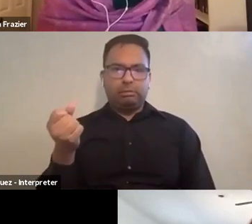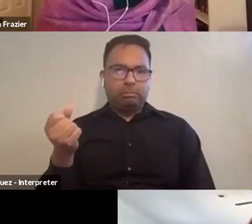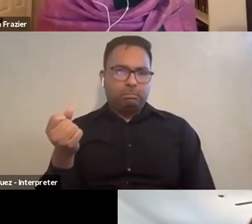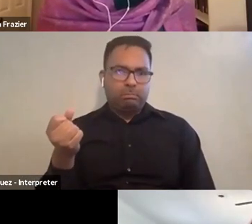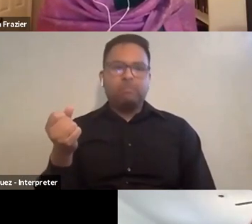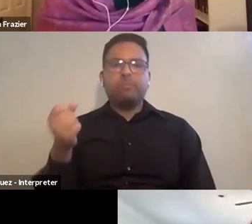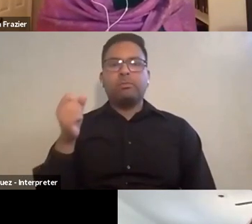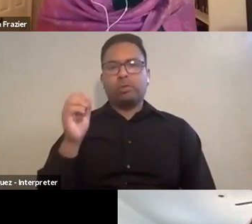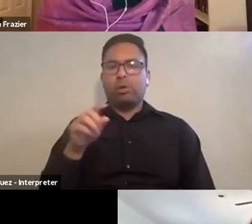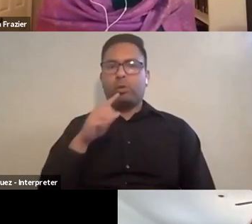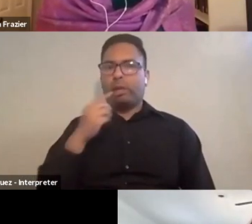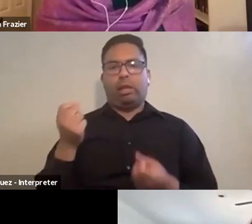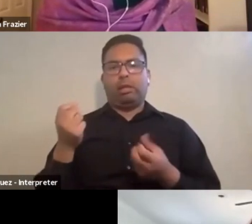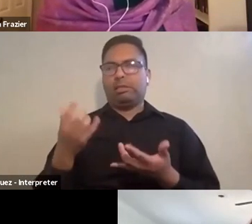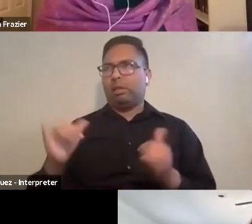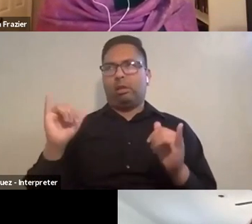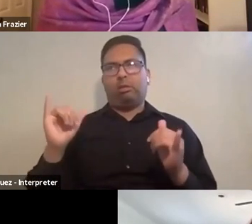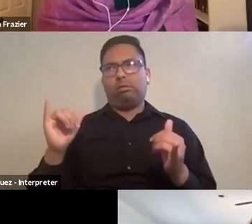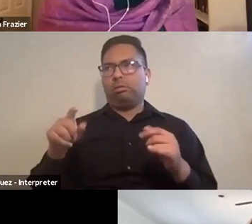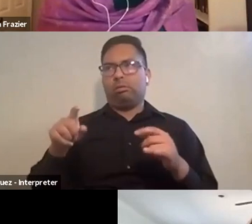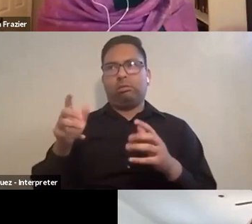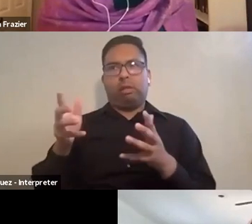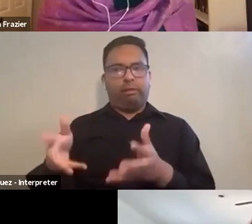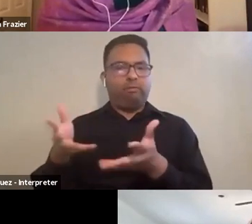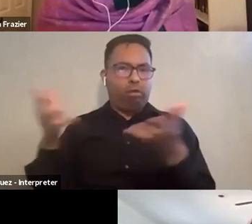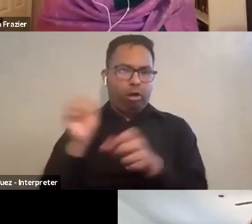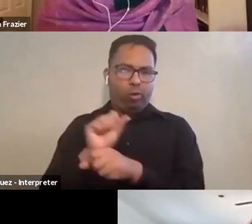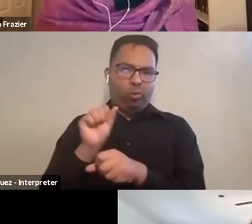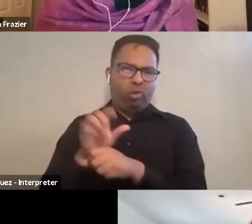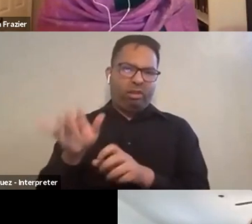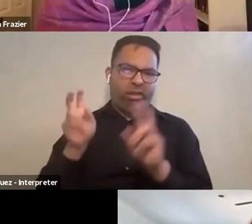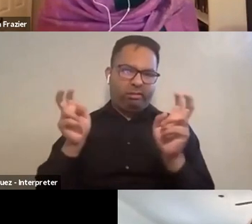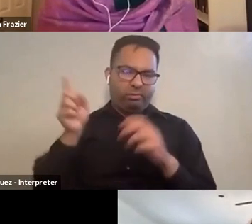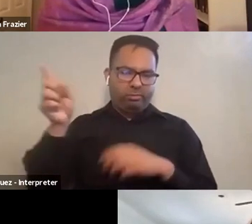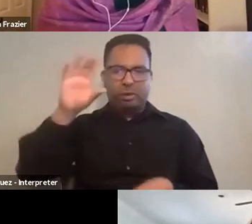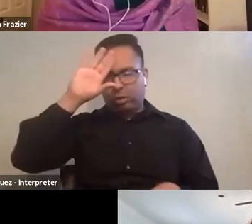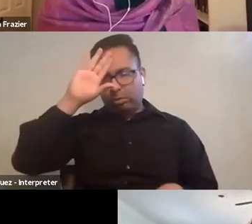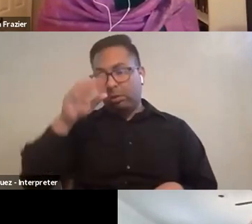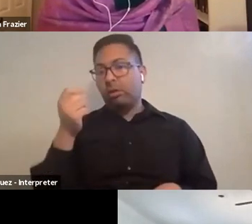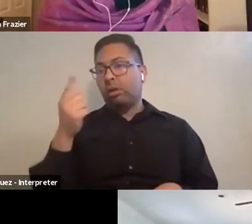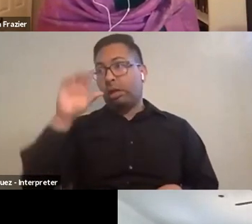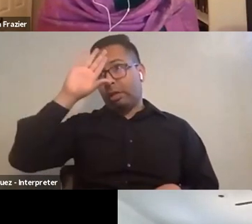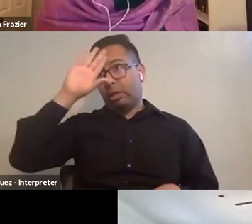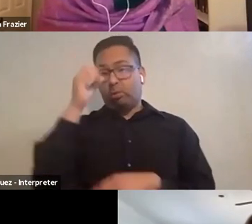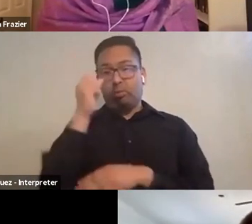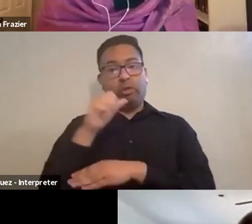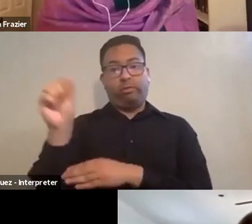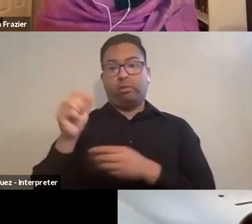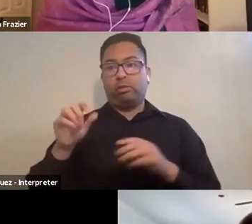there's still a long way to go around that issue in Cuba. On the other hand, the things that the Cuban Revolution has done for women